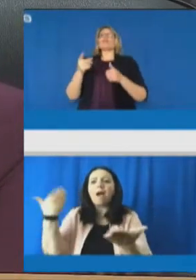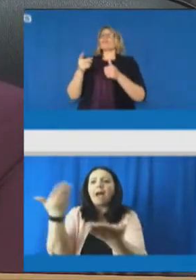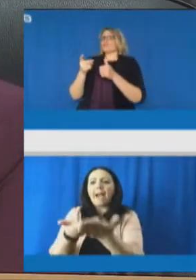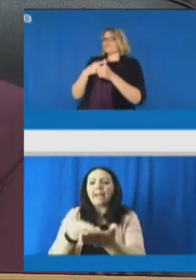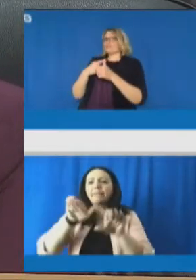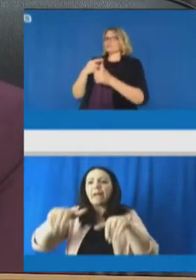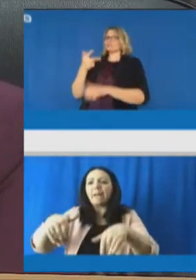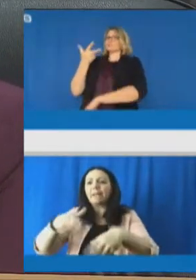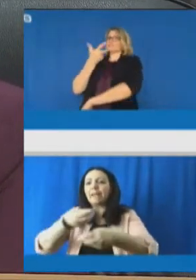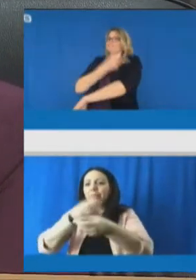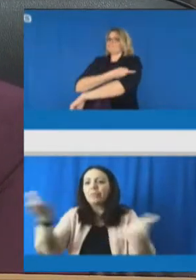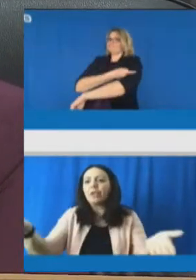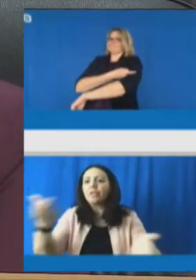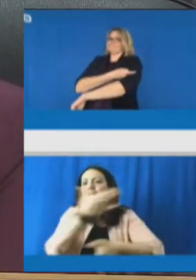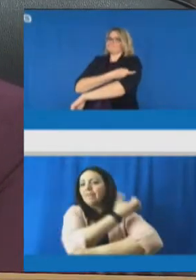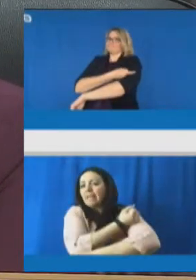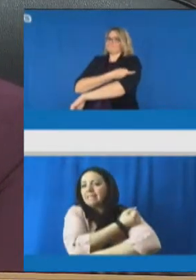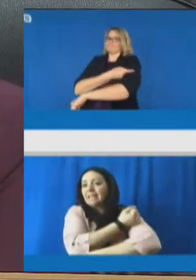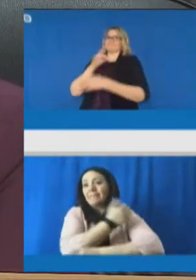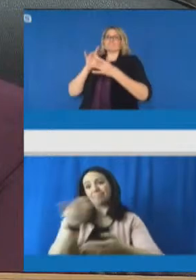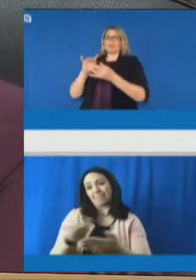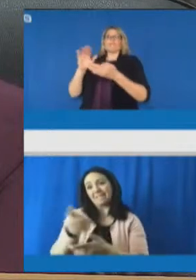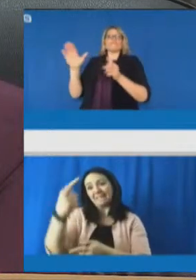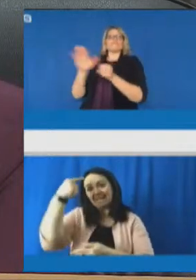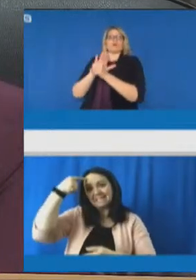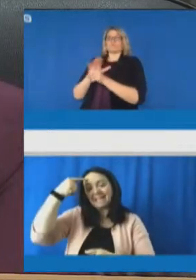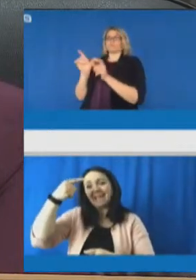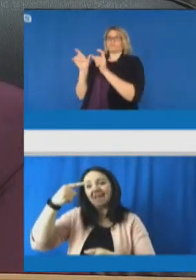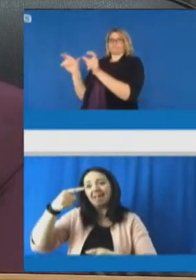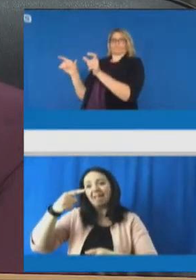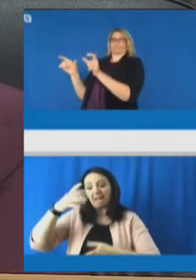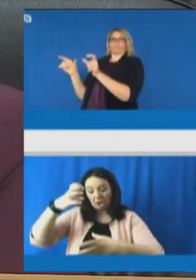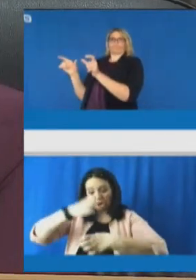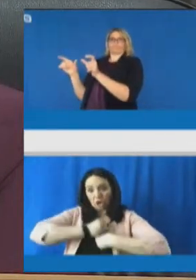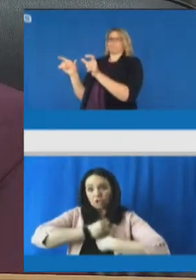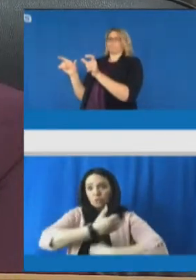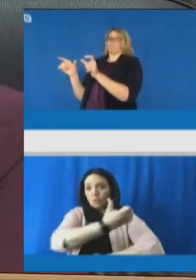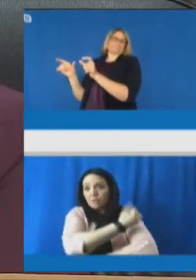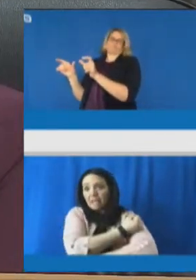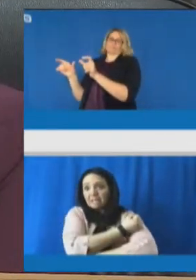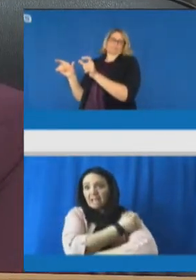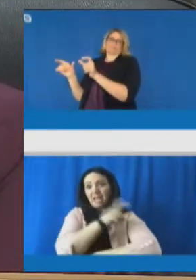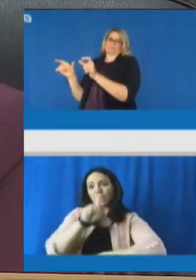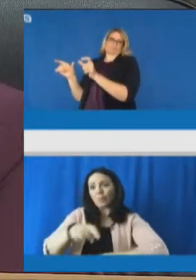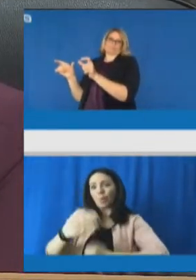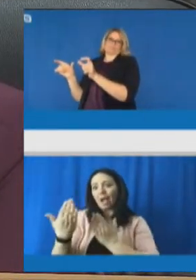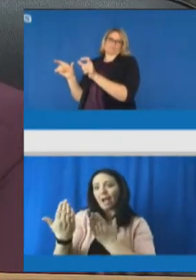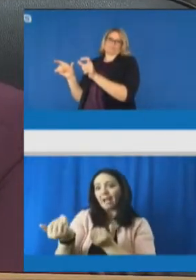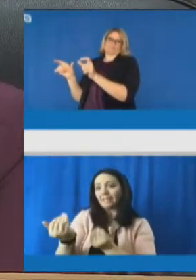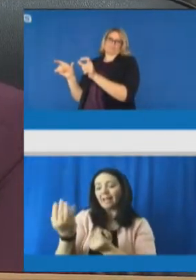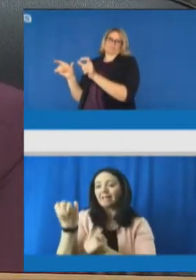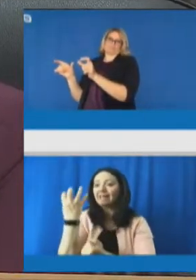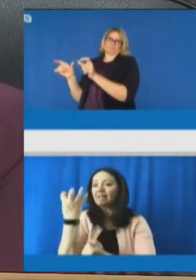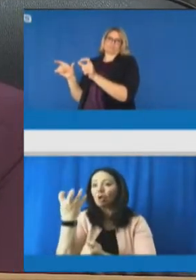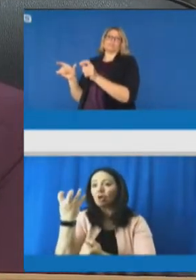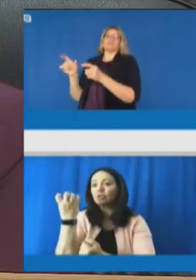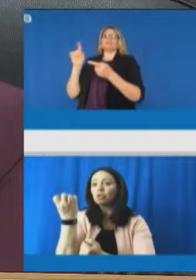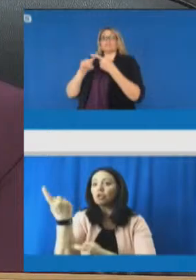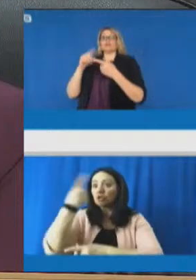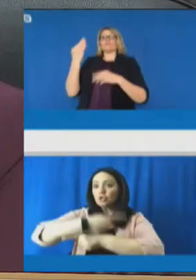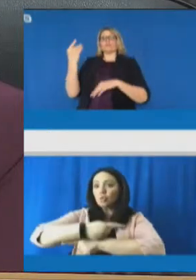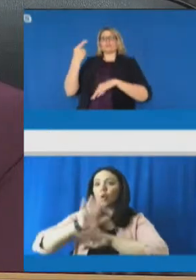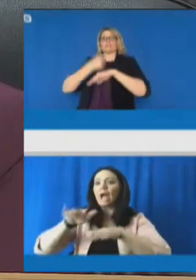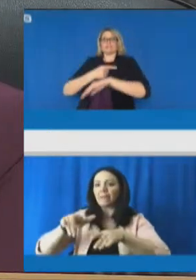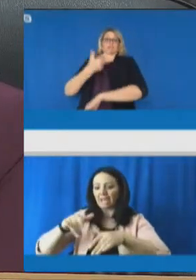Immunization. And so the people that will get that second dose, we will have to look at what the risks